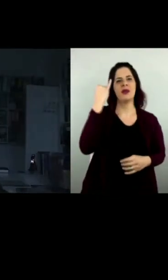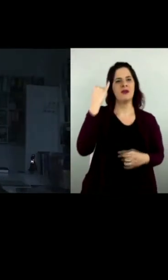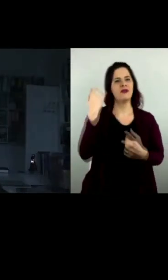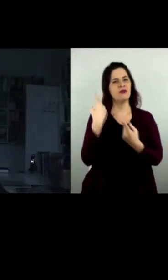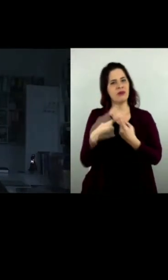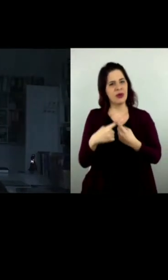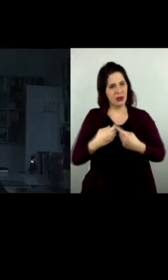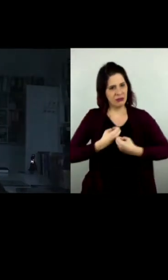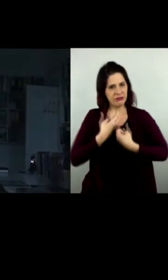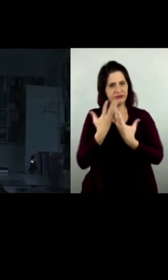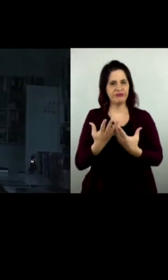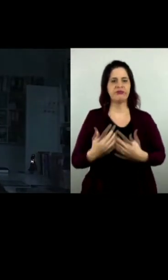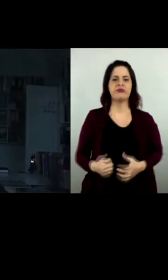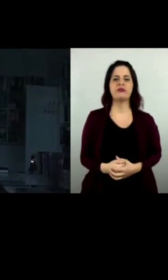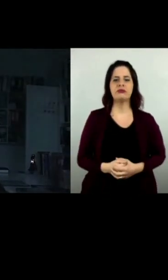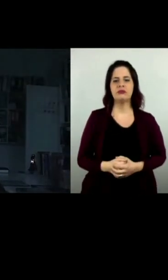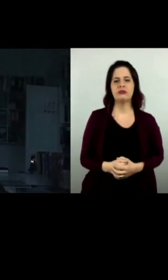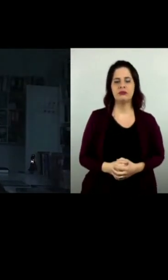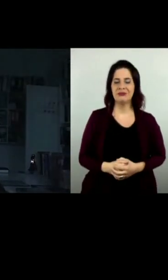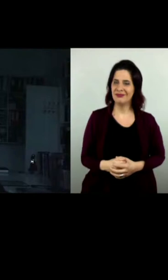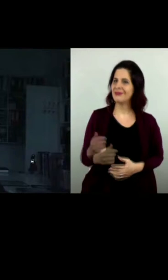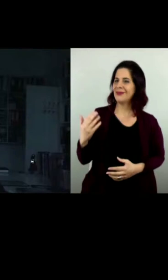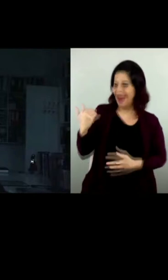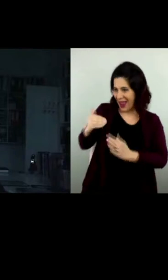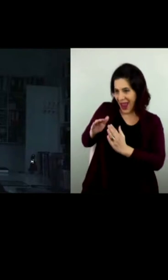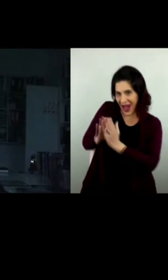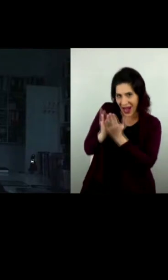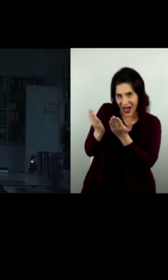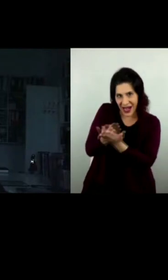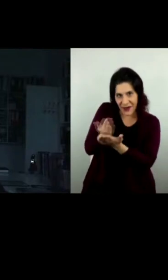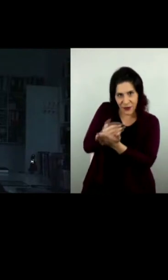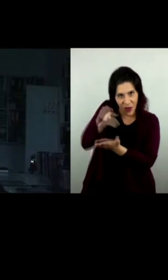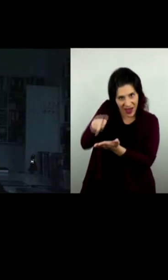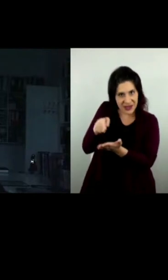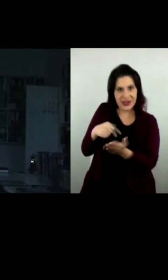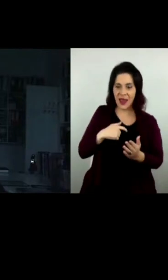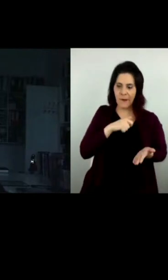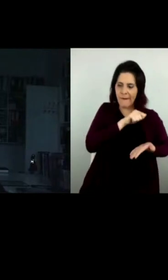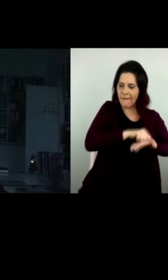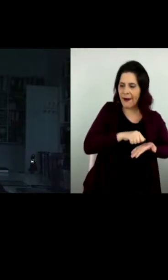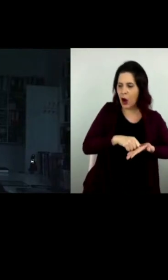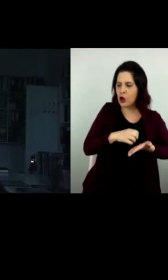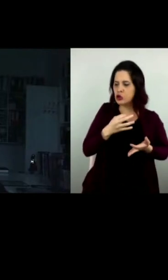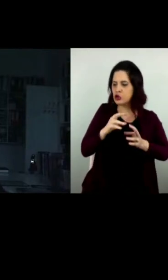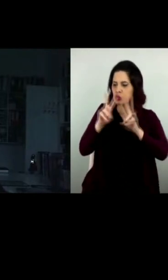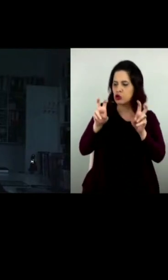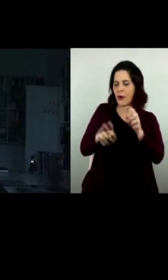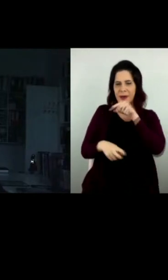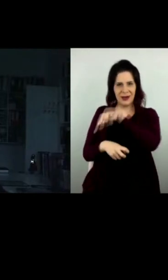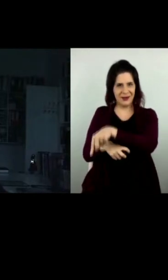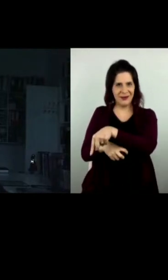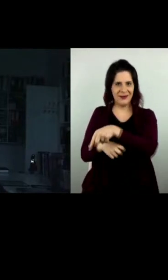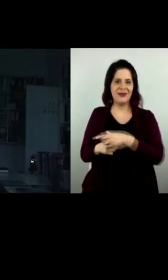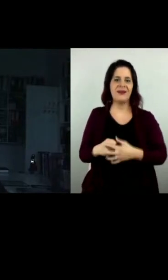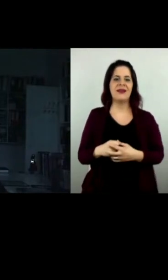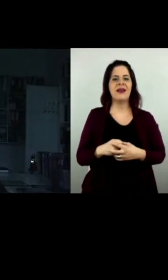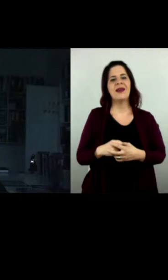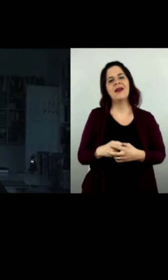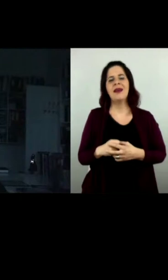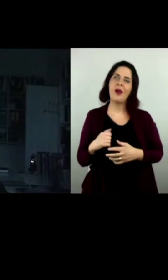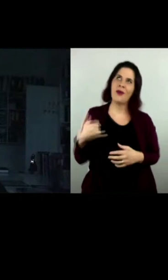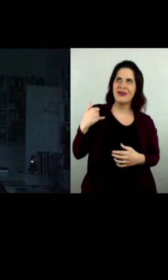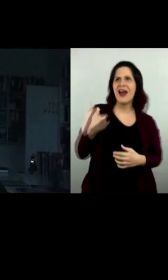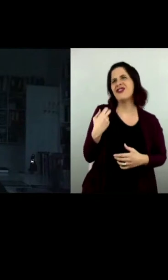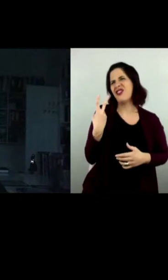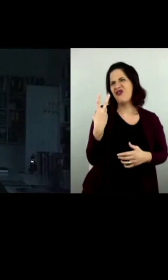time, and it was like in the mid-90s. I was 20-something or 30 at that time, too.